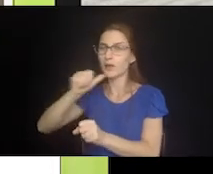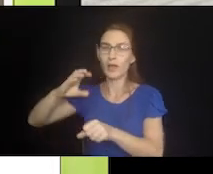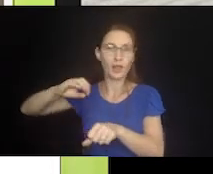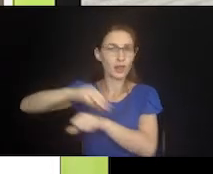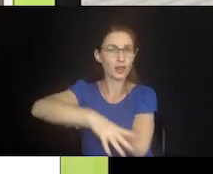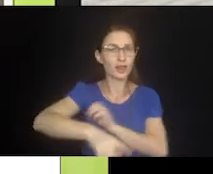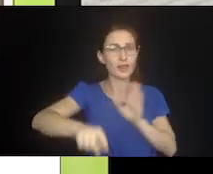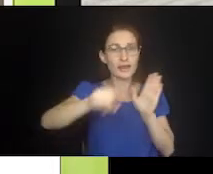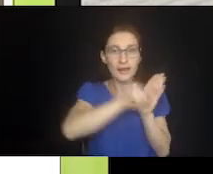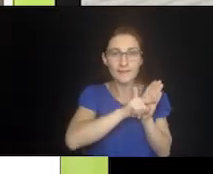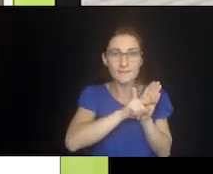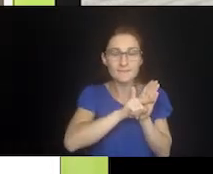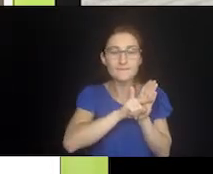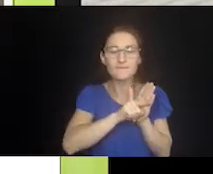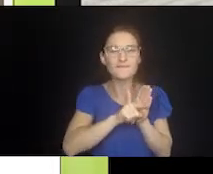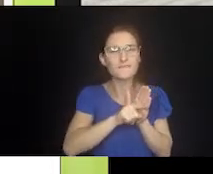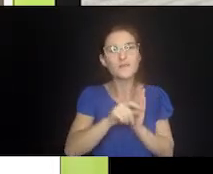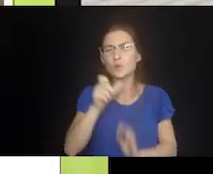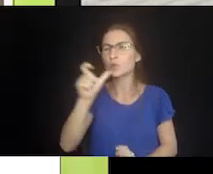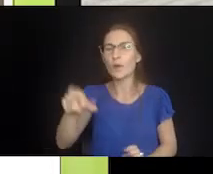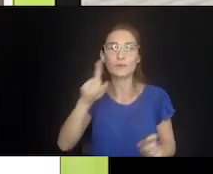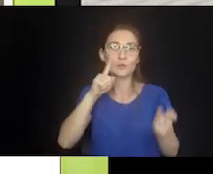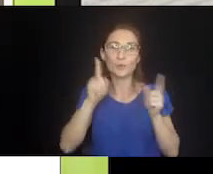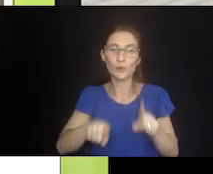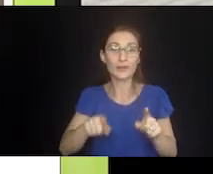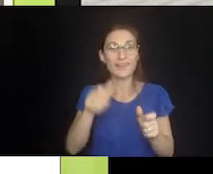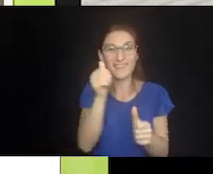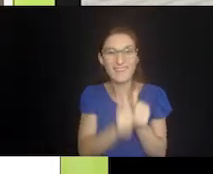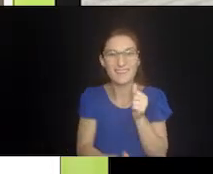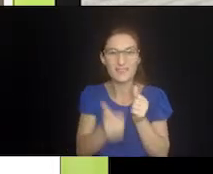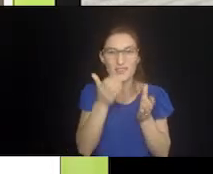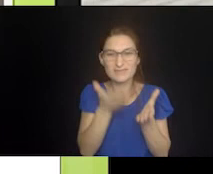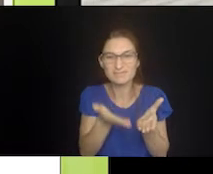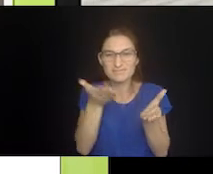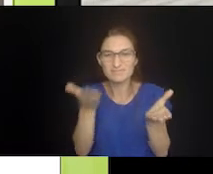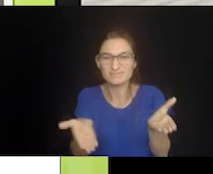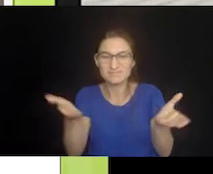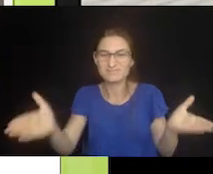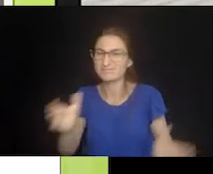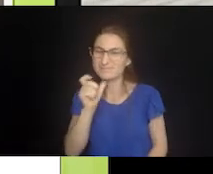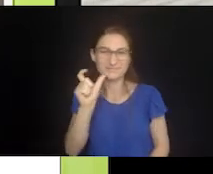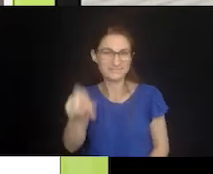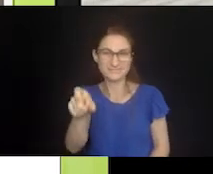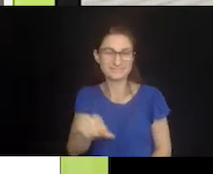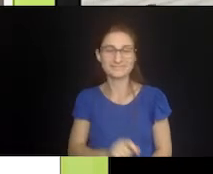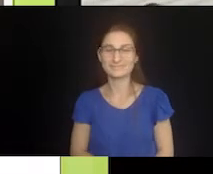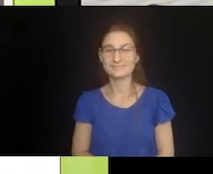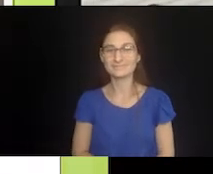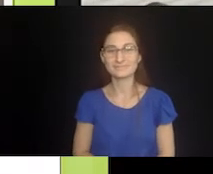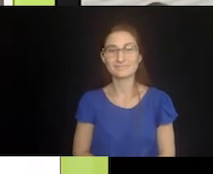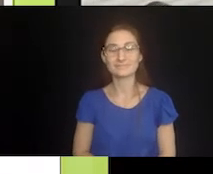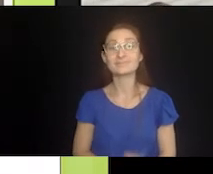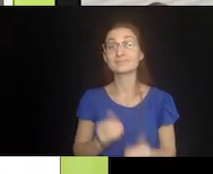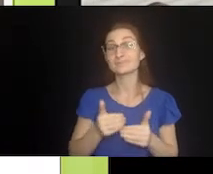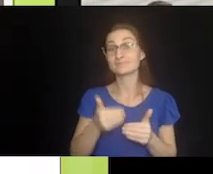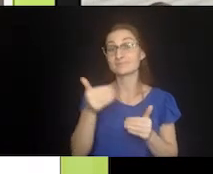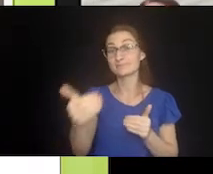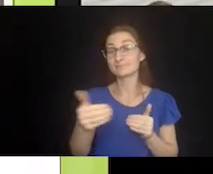doesn't affect you in a negative way, you don't have to agree on every single thing. Next